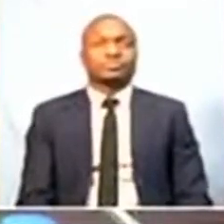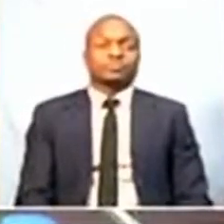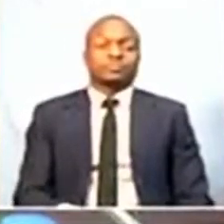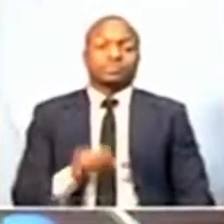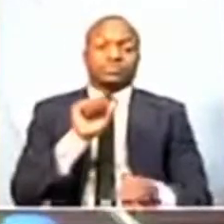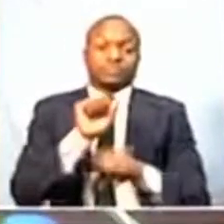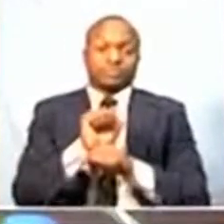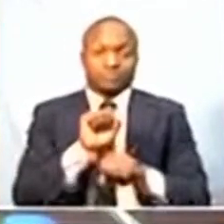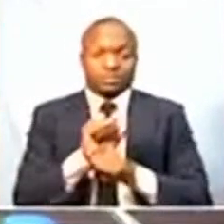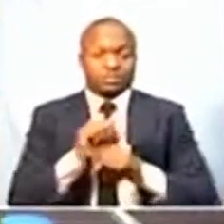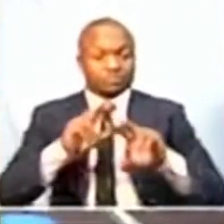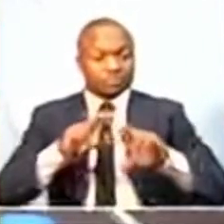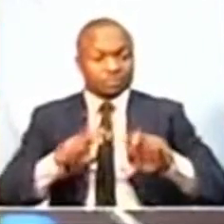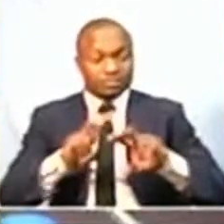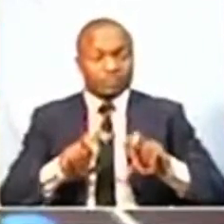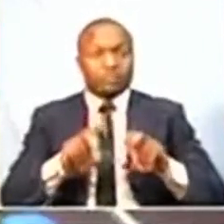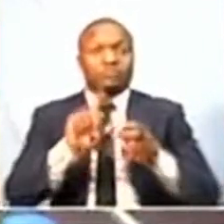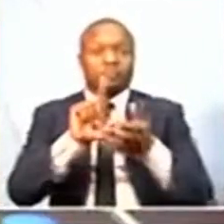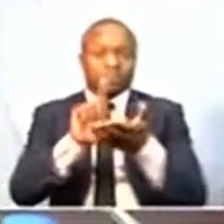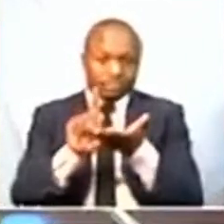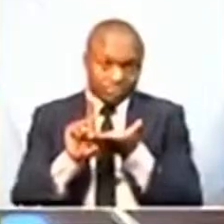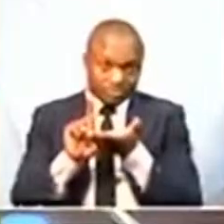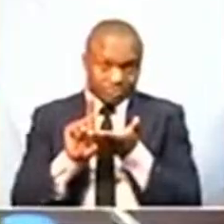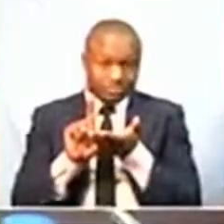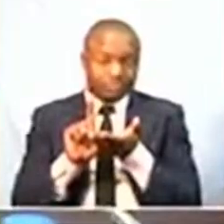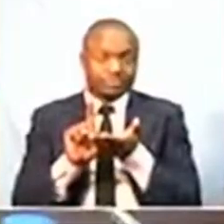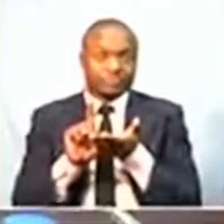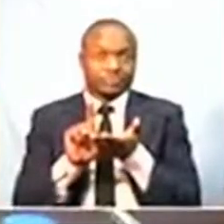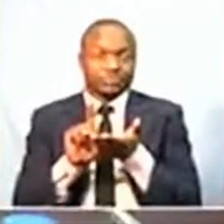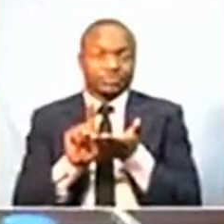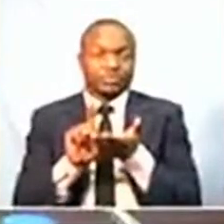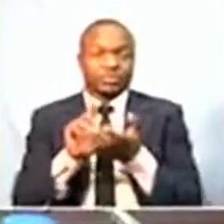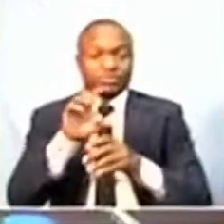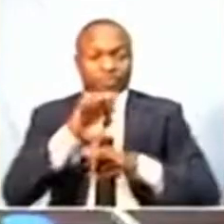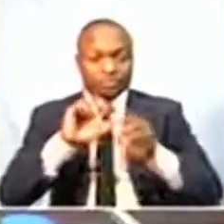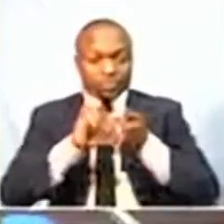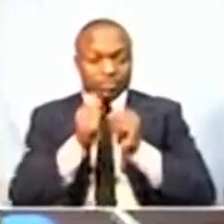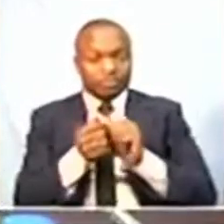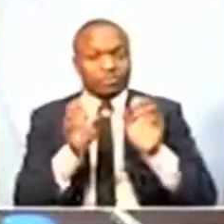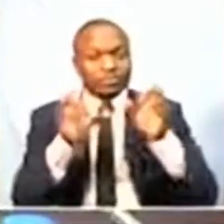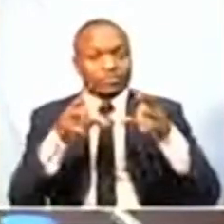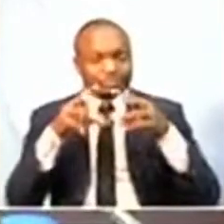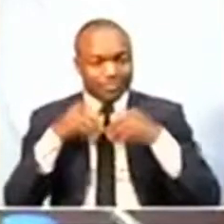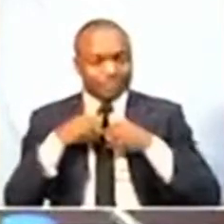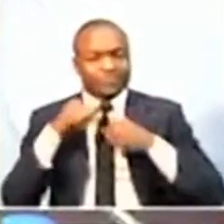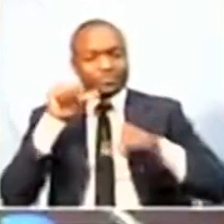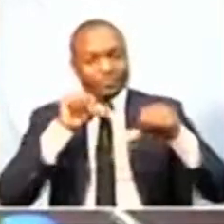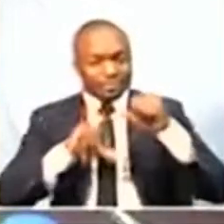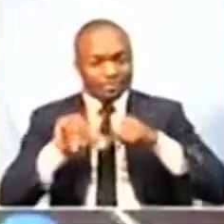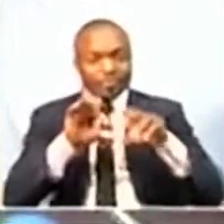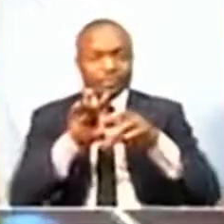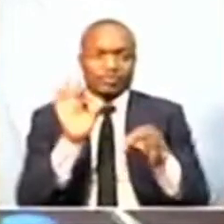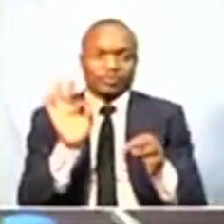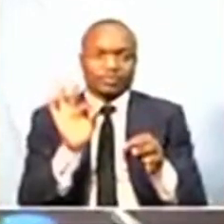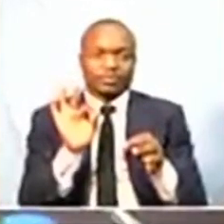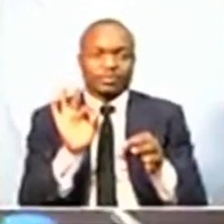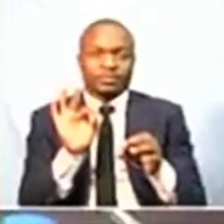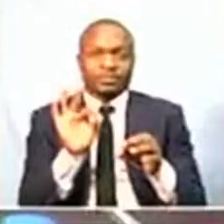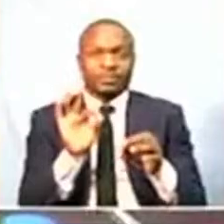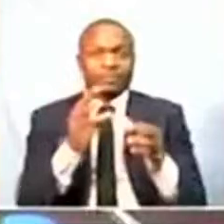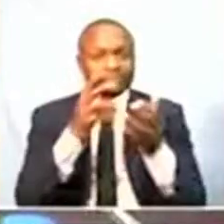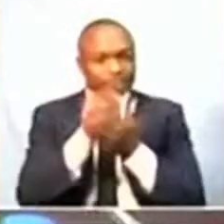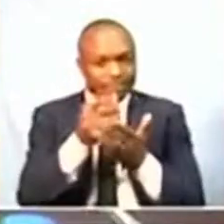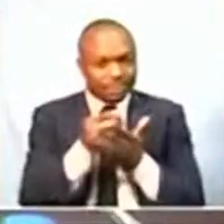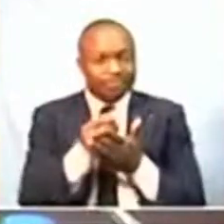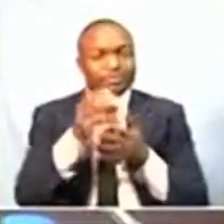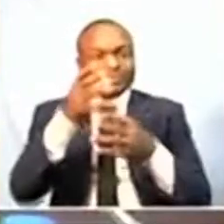Performance analysis, soft loans, Chair. Cause of the query, Council wishes to acknowledge the auditor's findings and state that the amount received